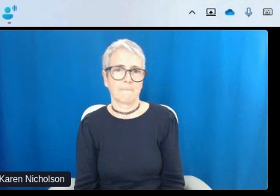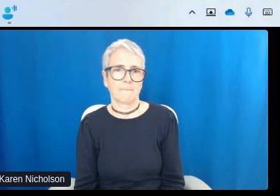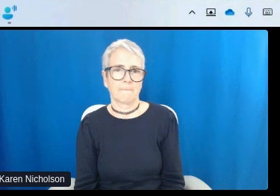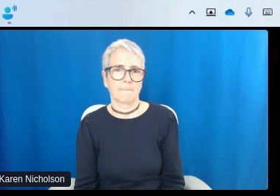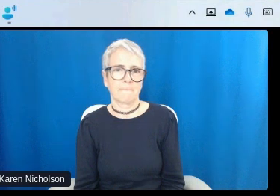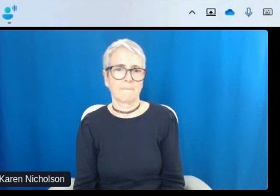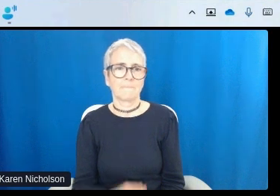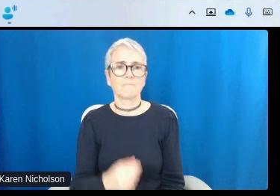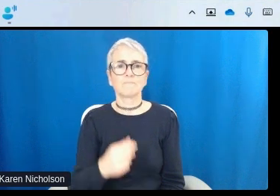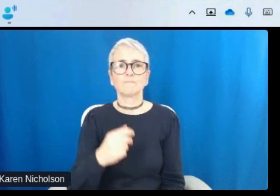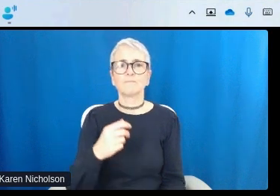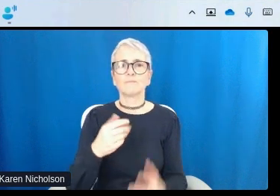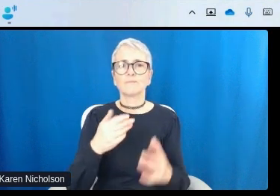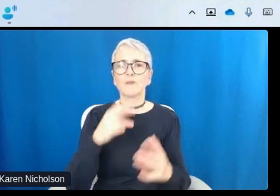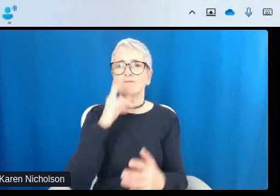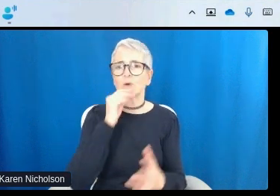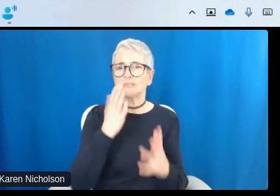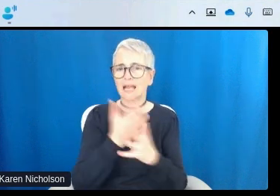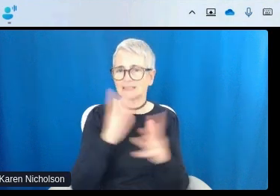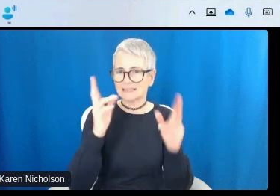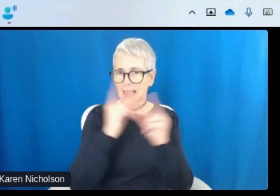Voice access sleep.